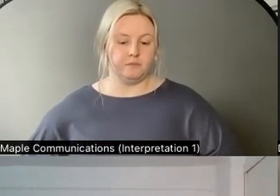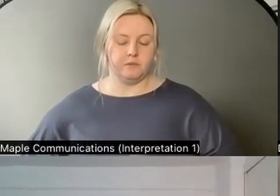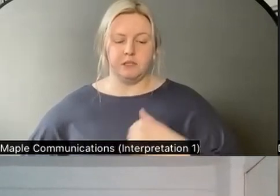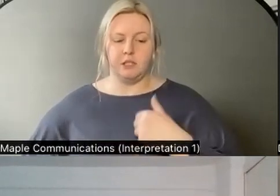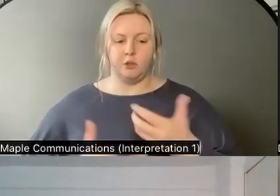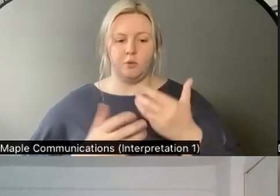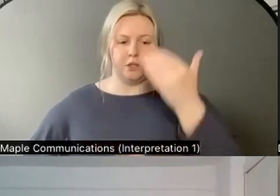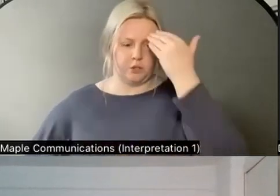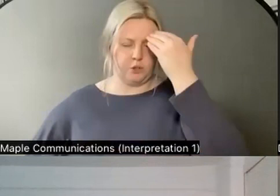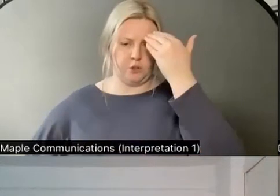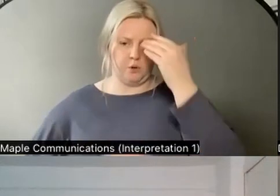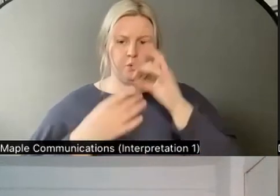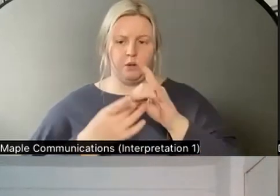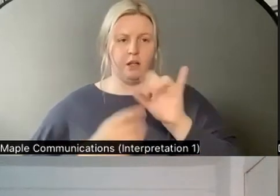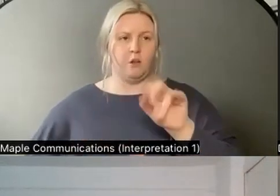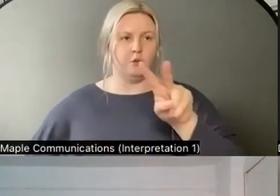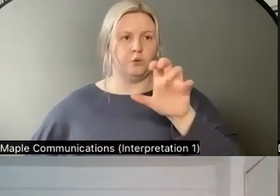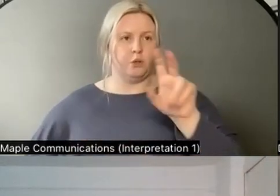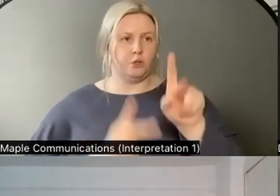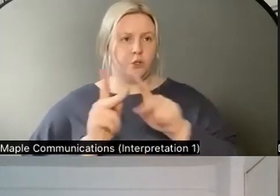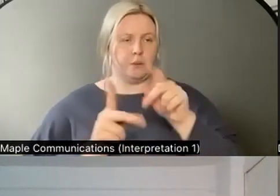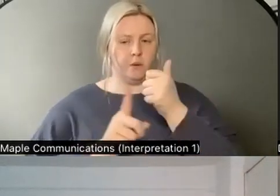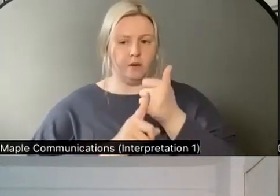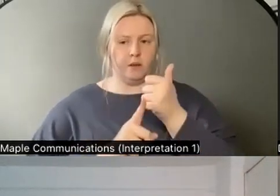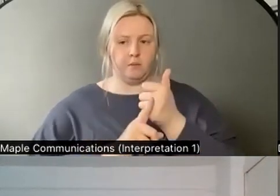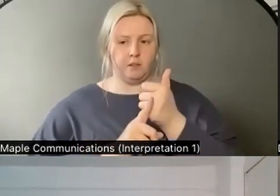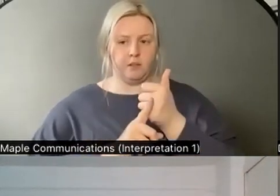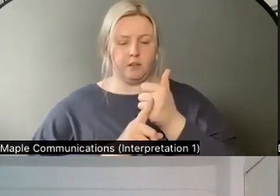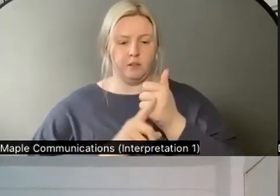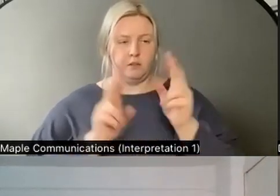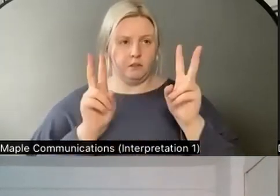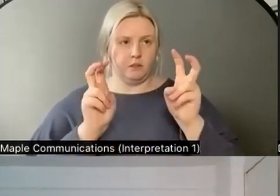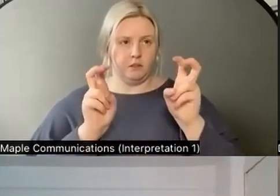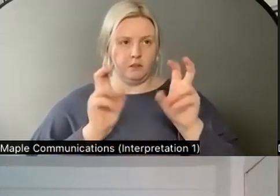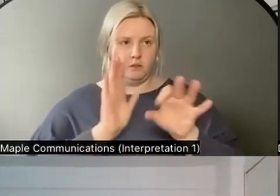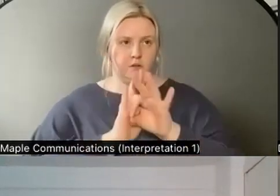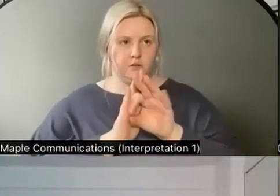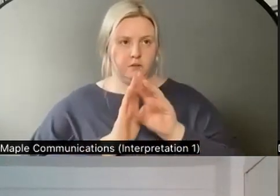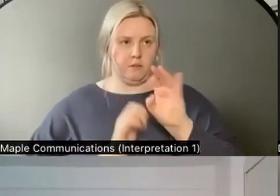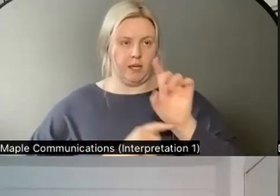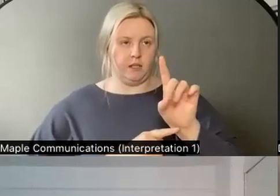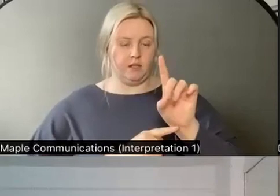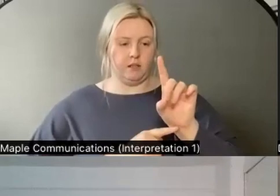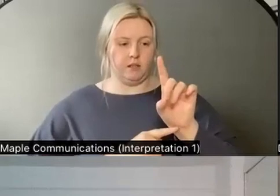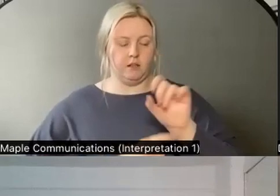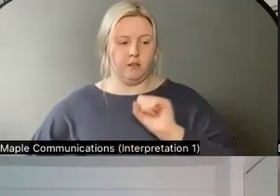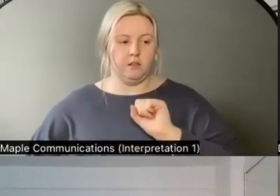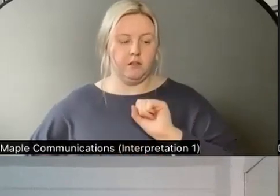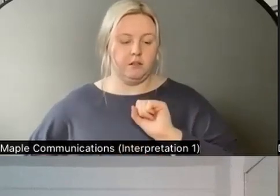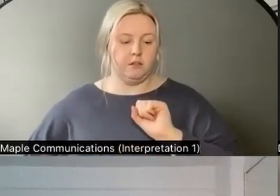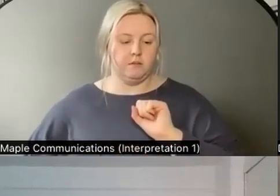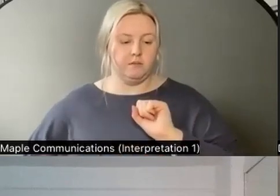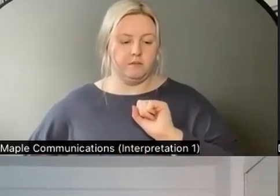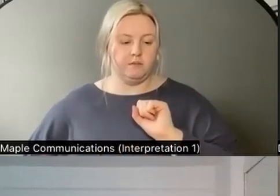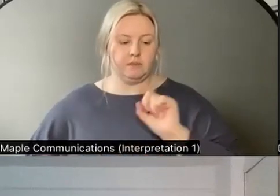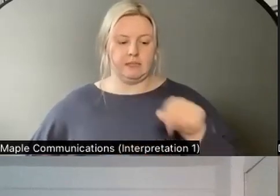the 200 people who chose to use MAID last year since the law has